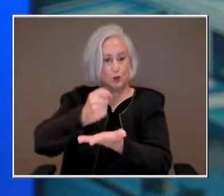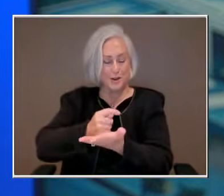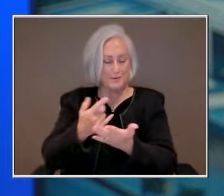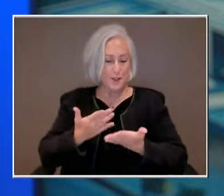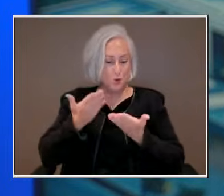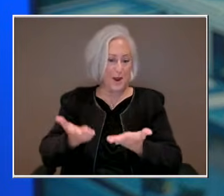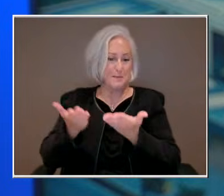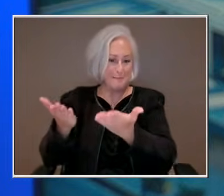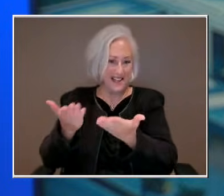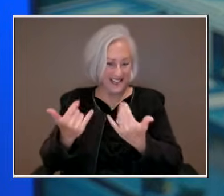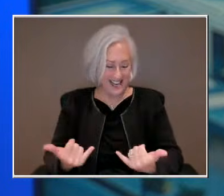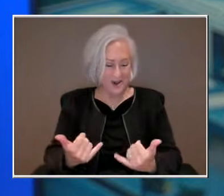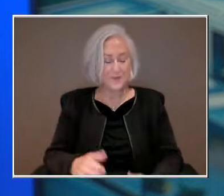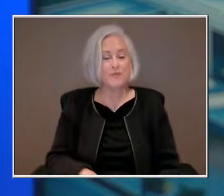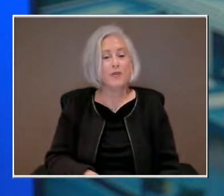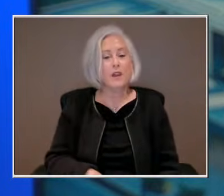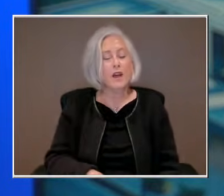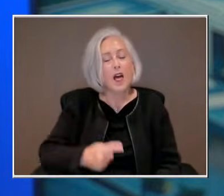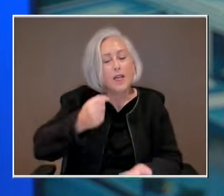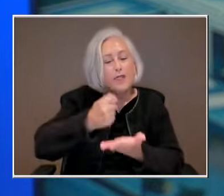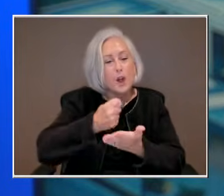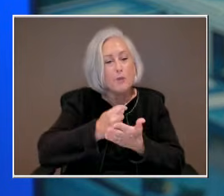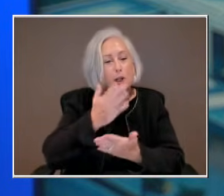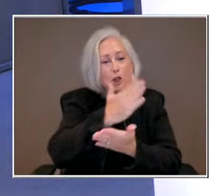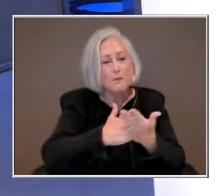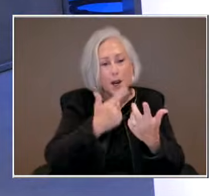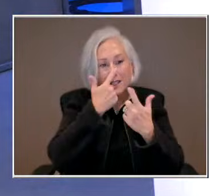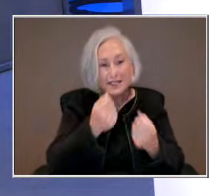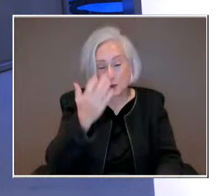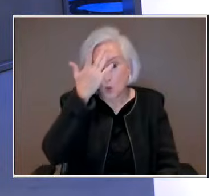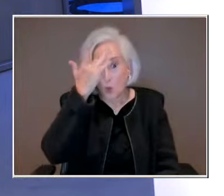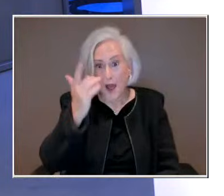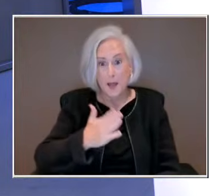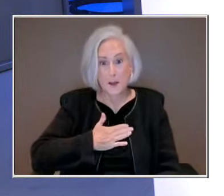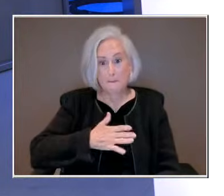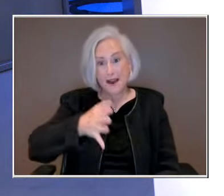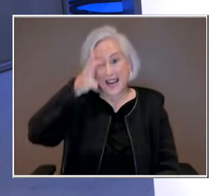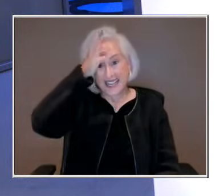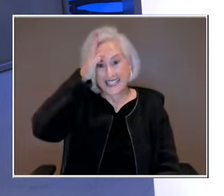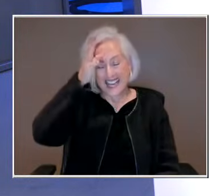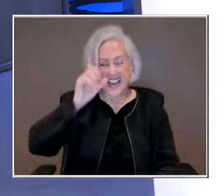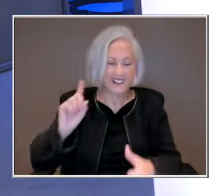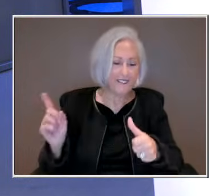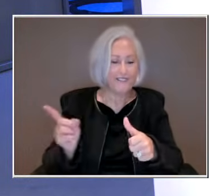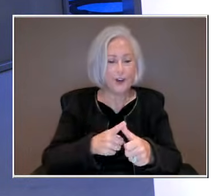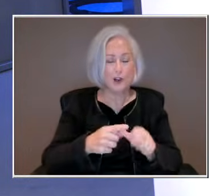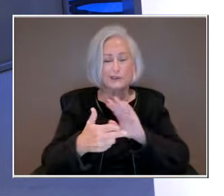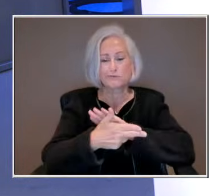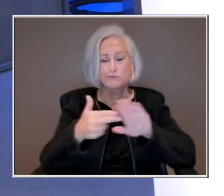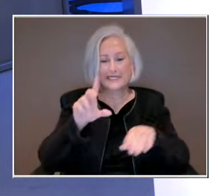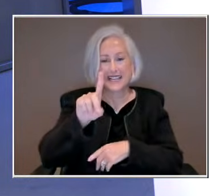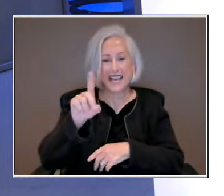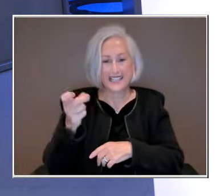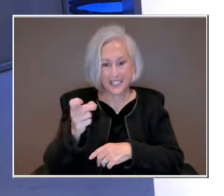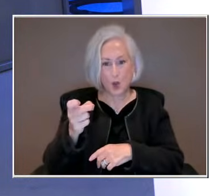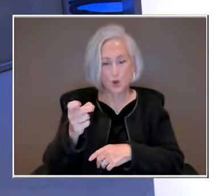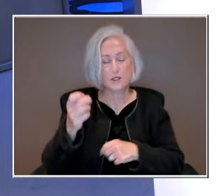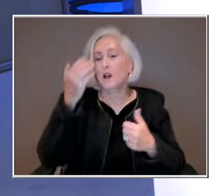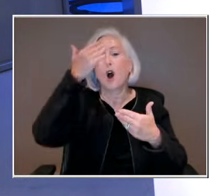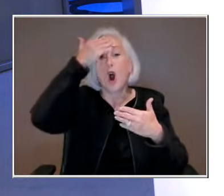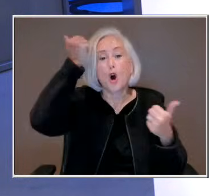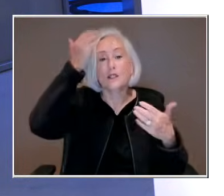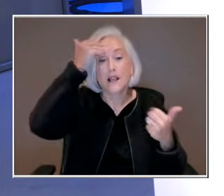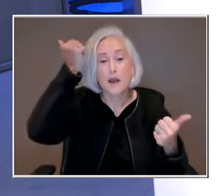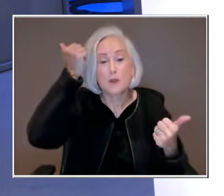part is super interesting because when my dad was first diagnosed with Alzheimer's disease, the doctors, this was